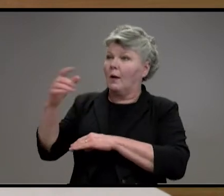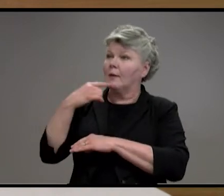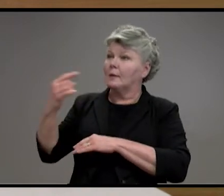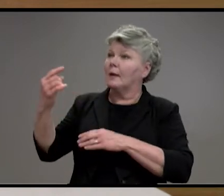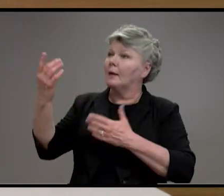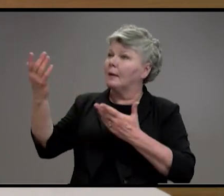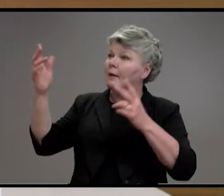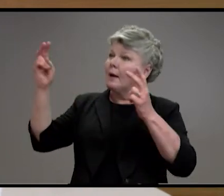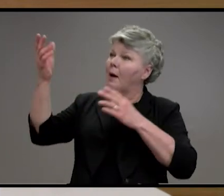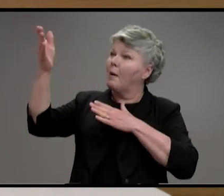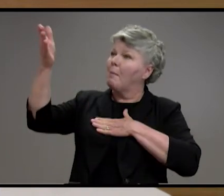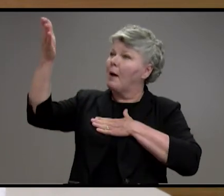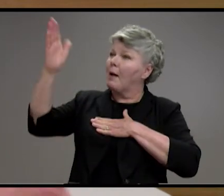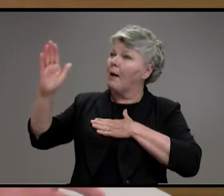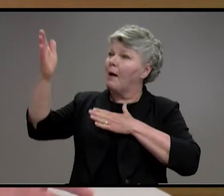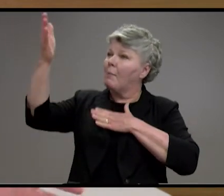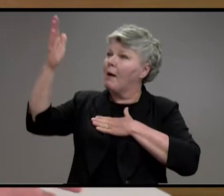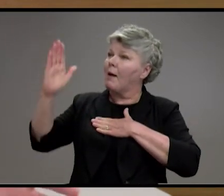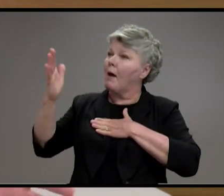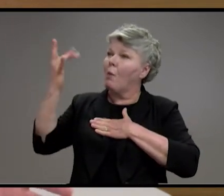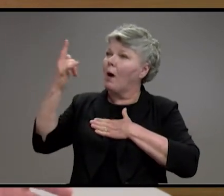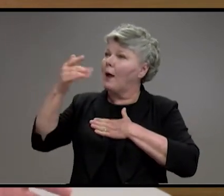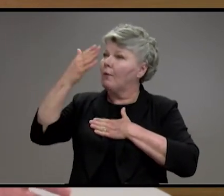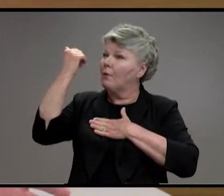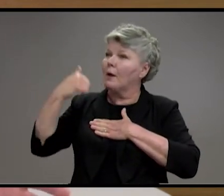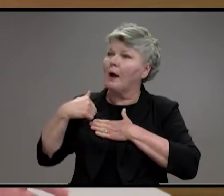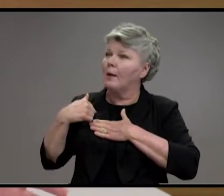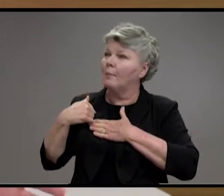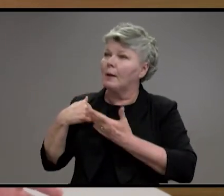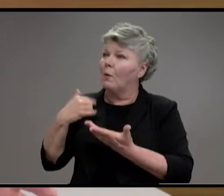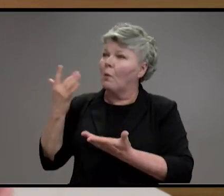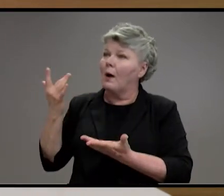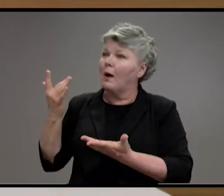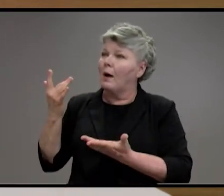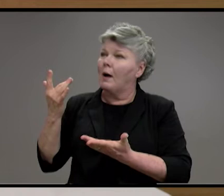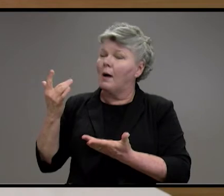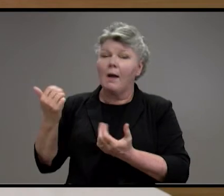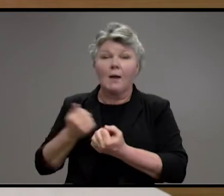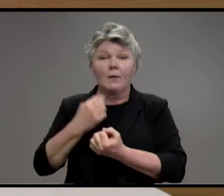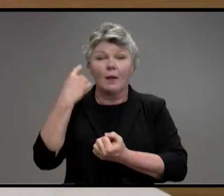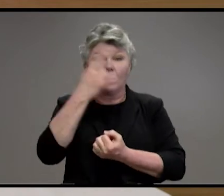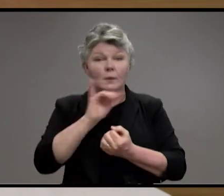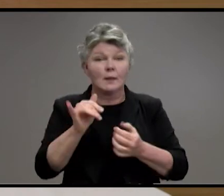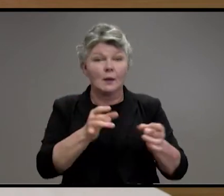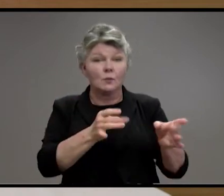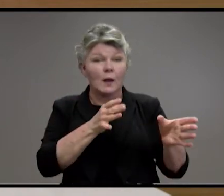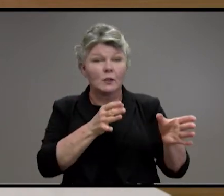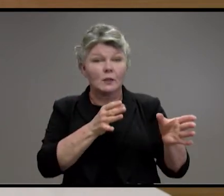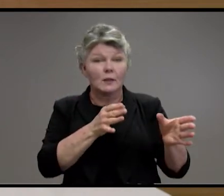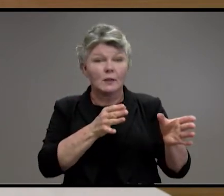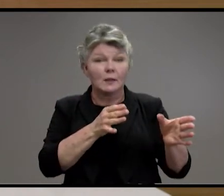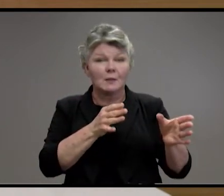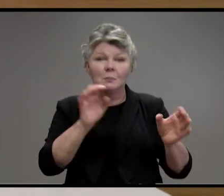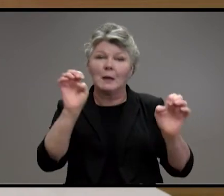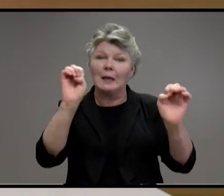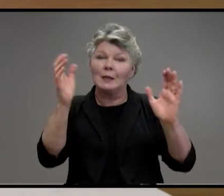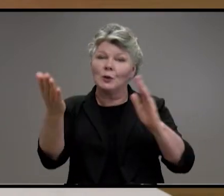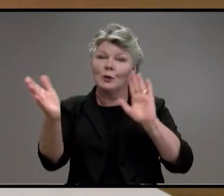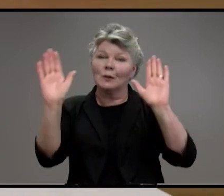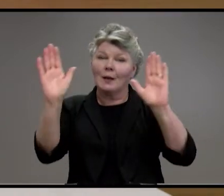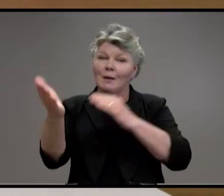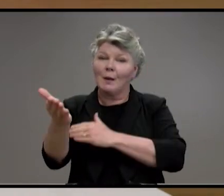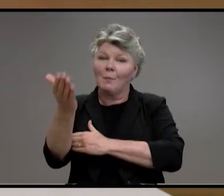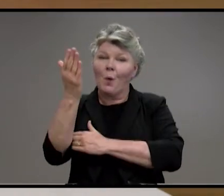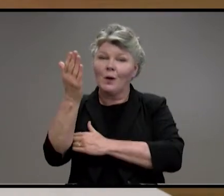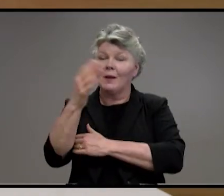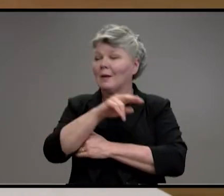me?" Everything looks like tragedy. But then comes Easter Sunday. There we will see that Christ